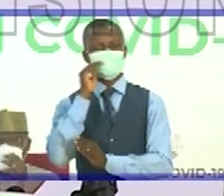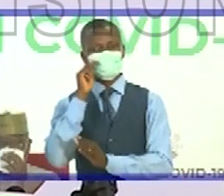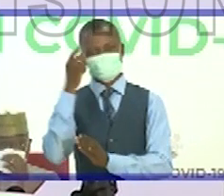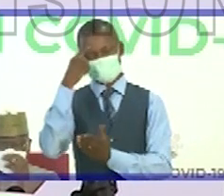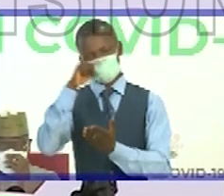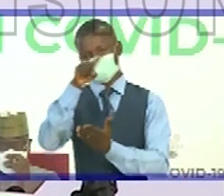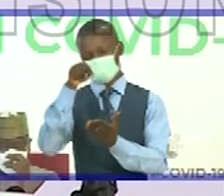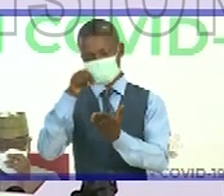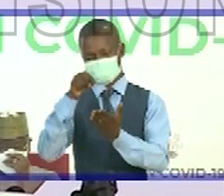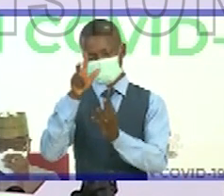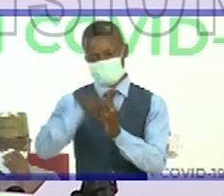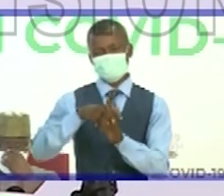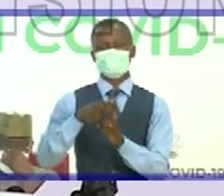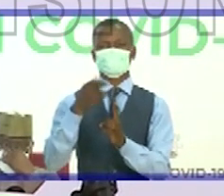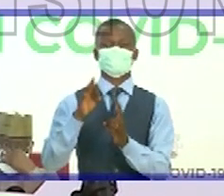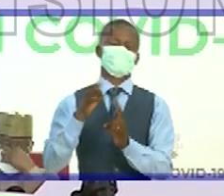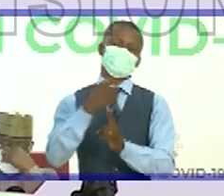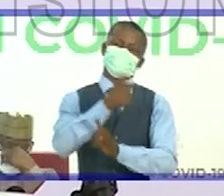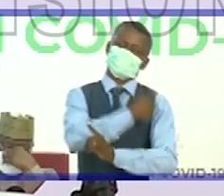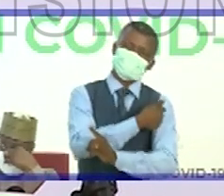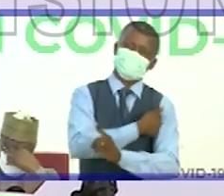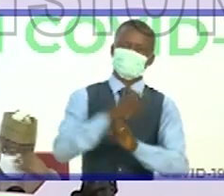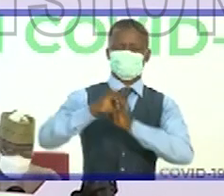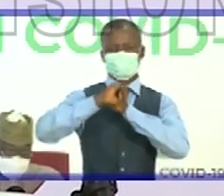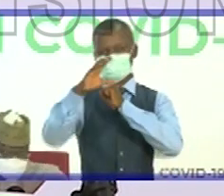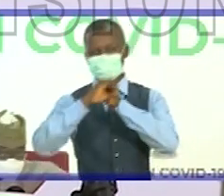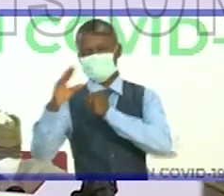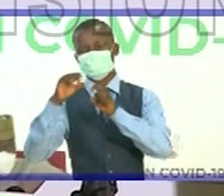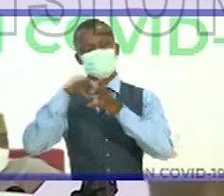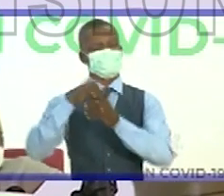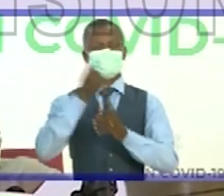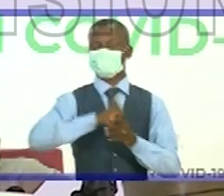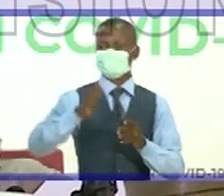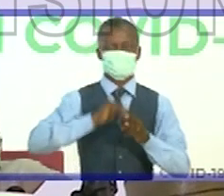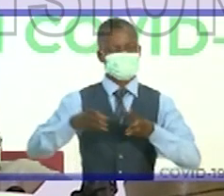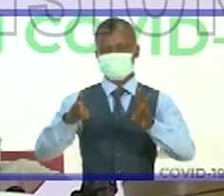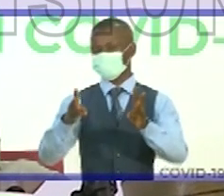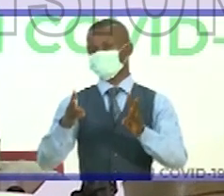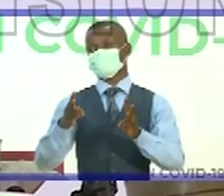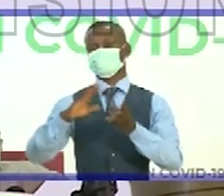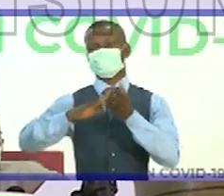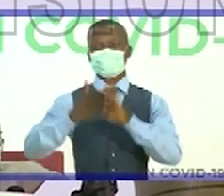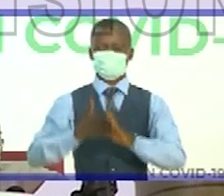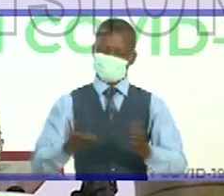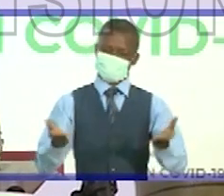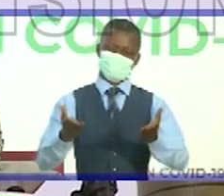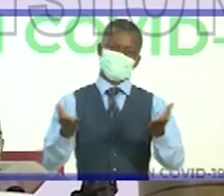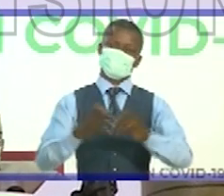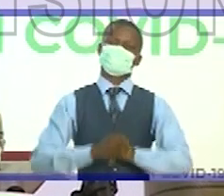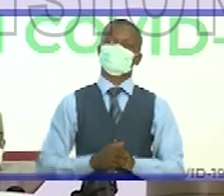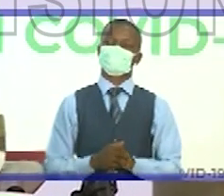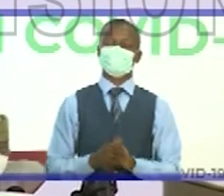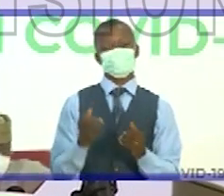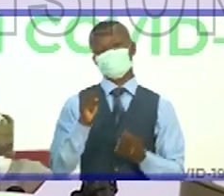the implementation of vaccination campaigns, in whatever form they will take, will become increasingly important. So